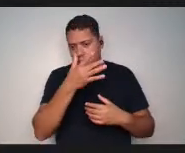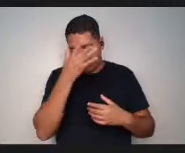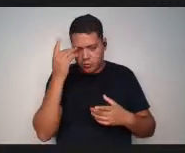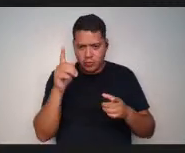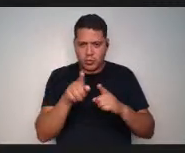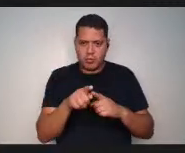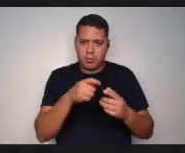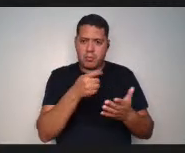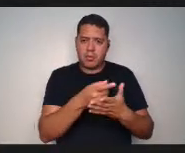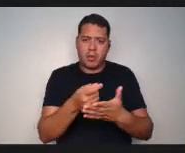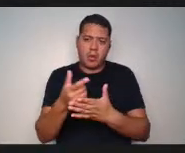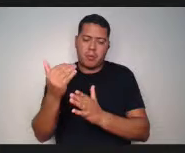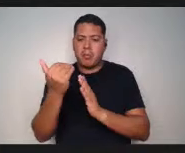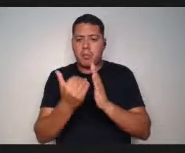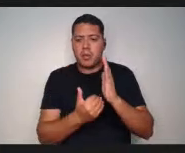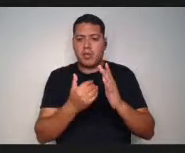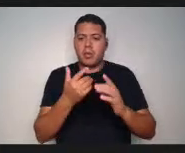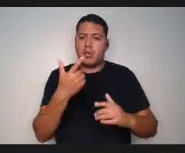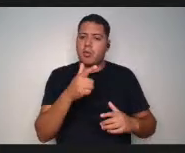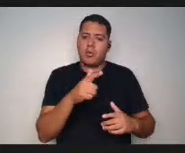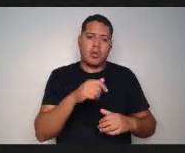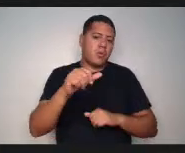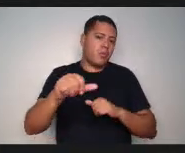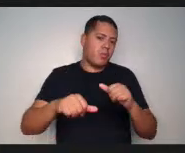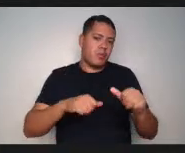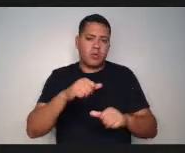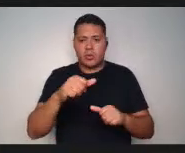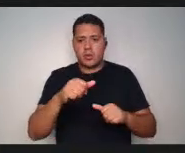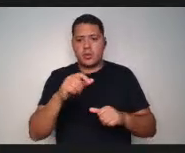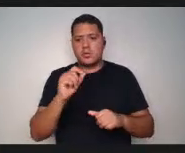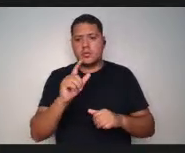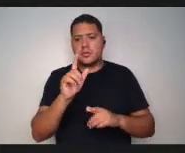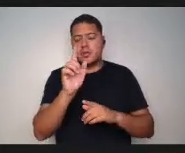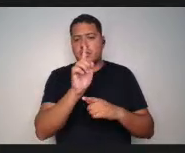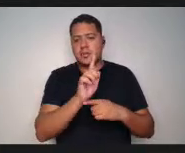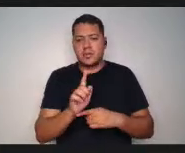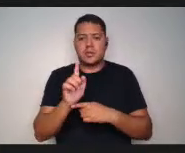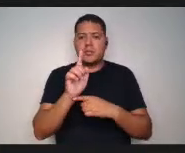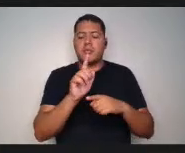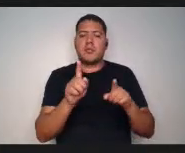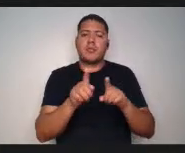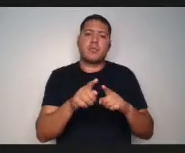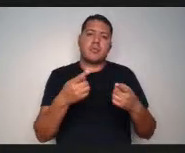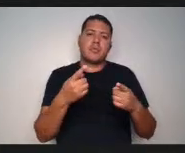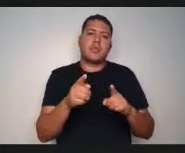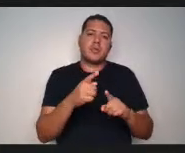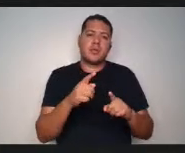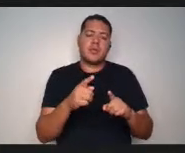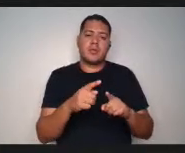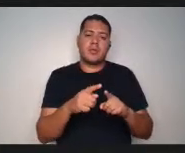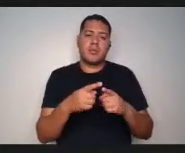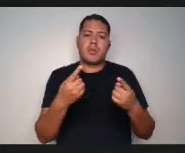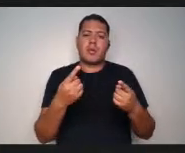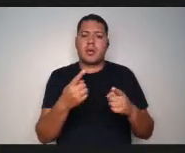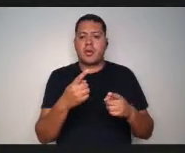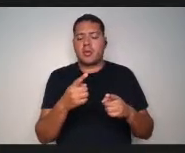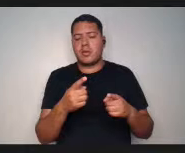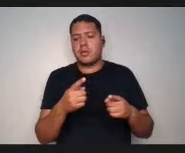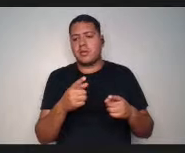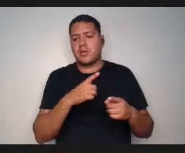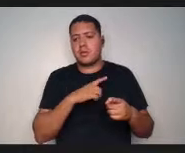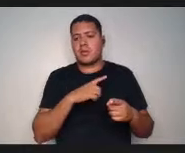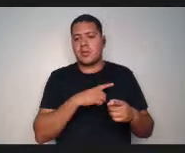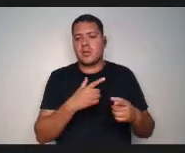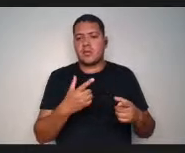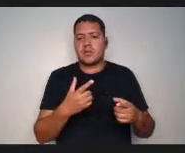unfortunately, but there was a decline in supervisor support at the control hospital. There weren't changes in sleeping problems